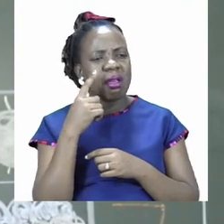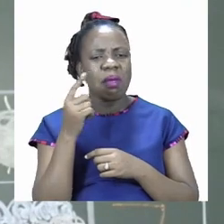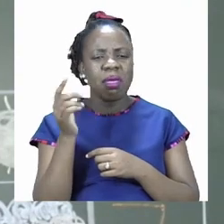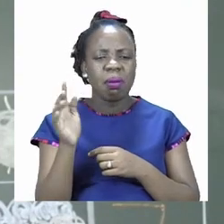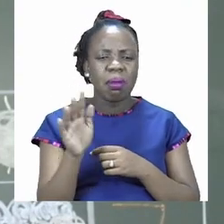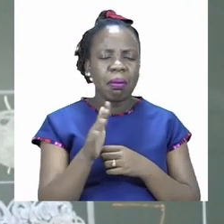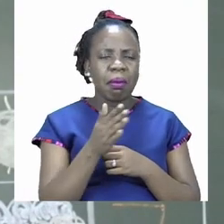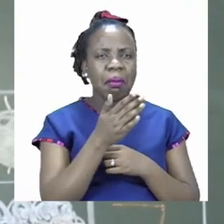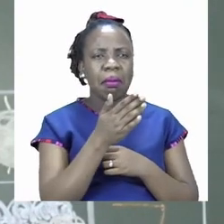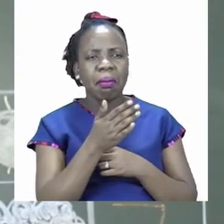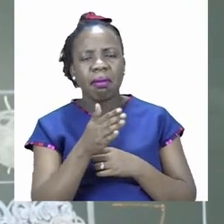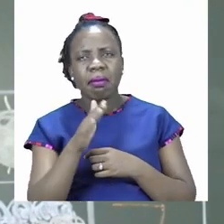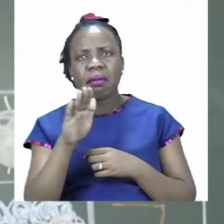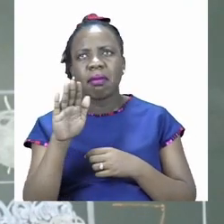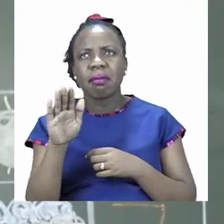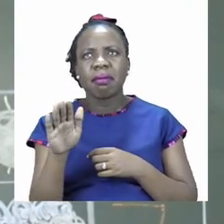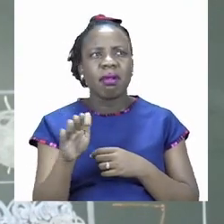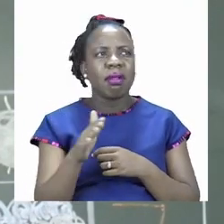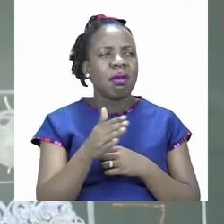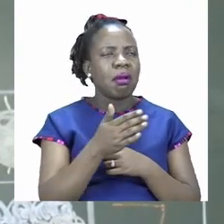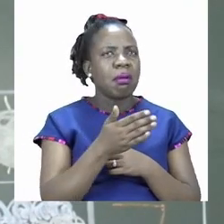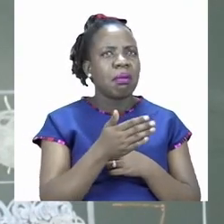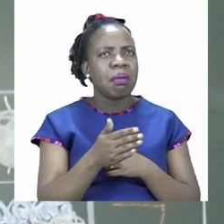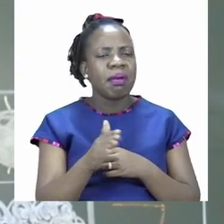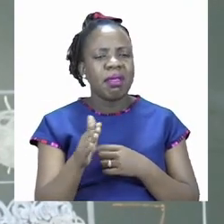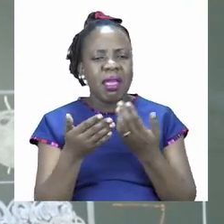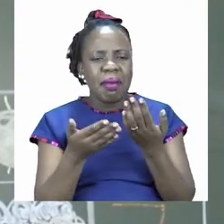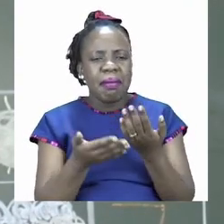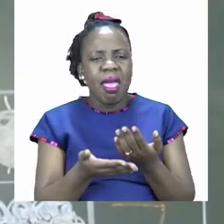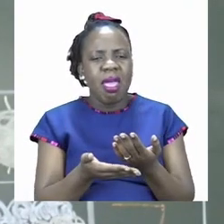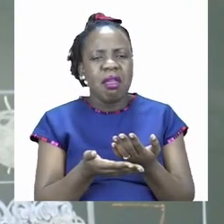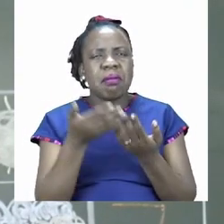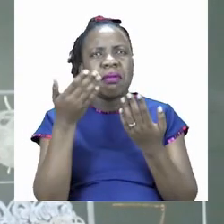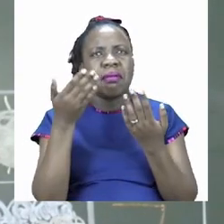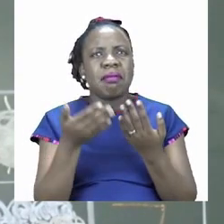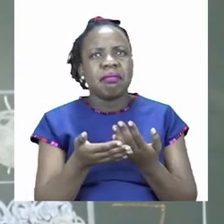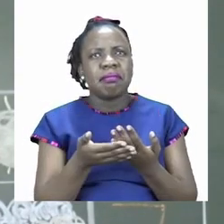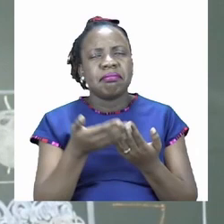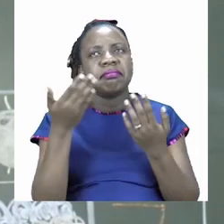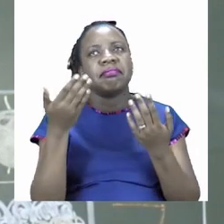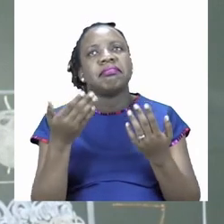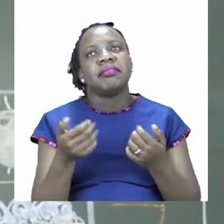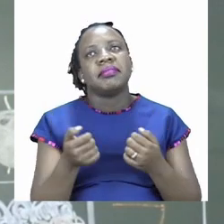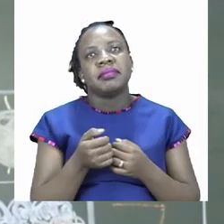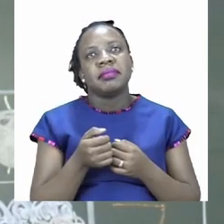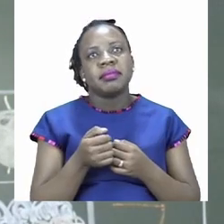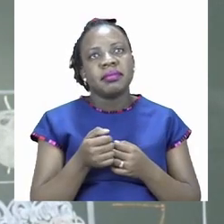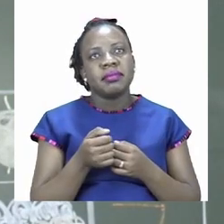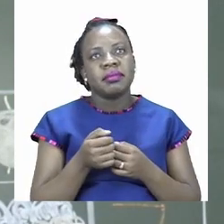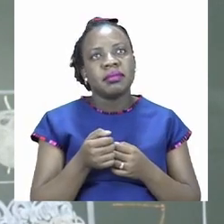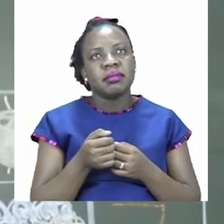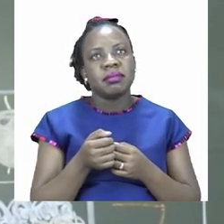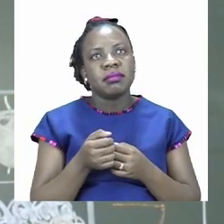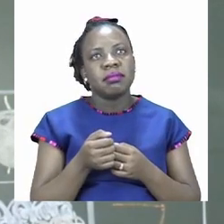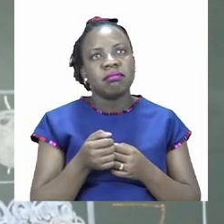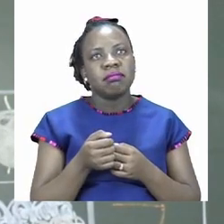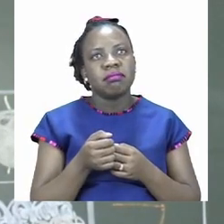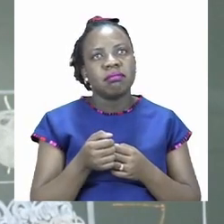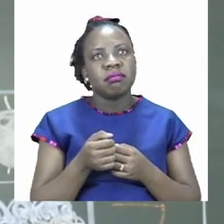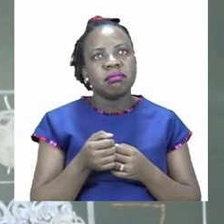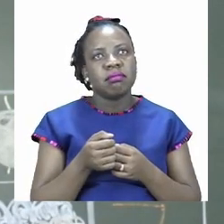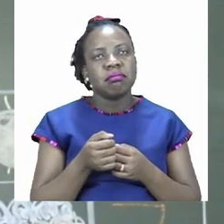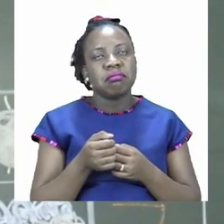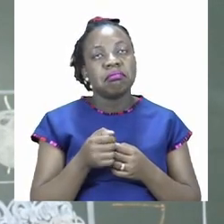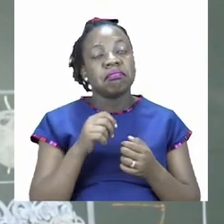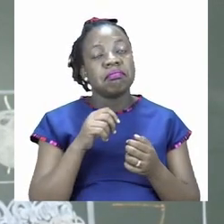the wind all over the place, and that one is very true. It is almost weightless, which